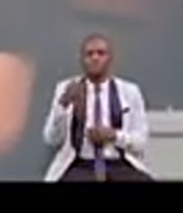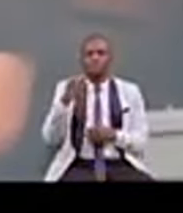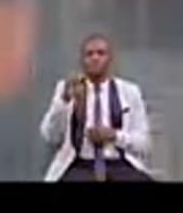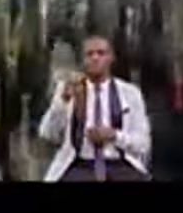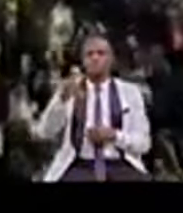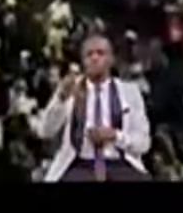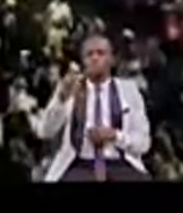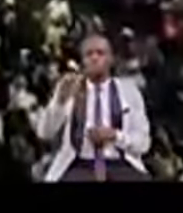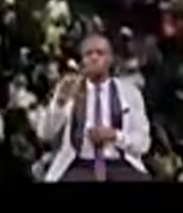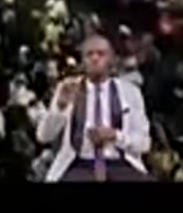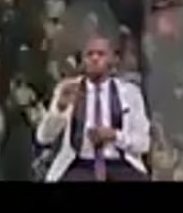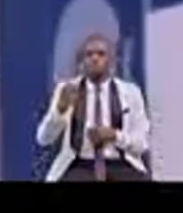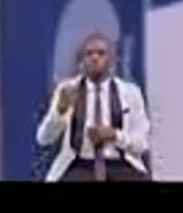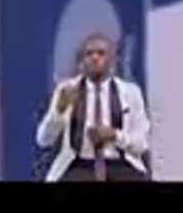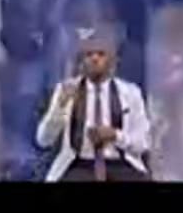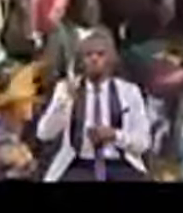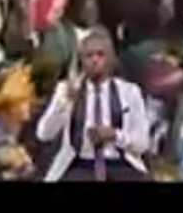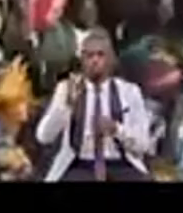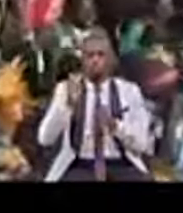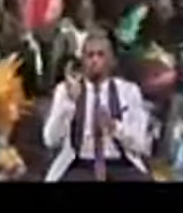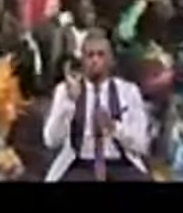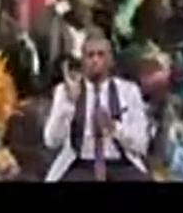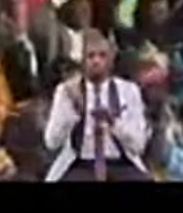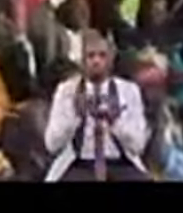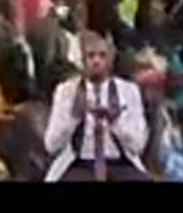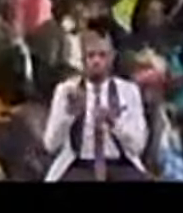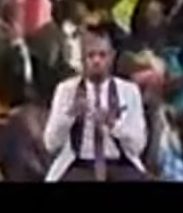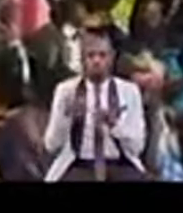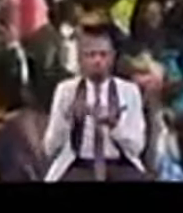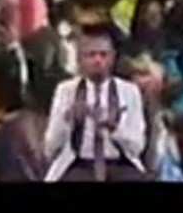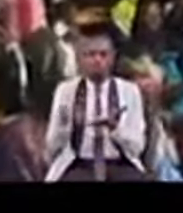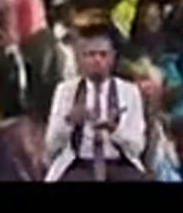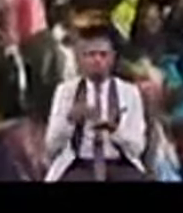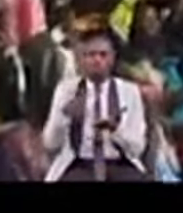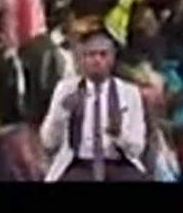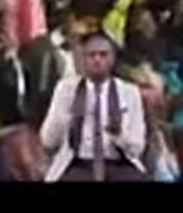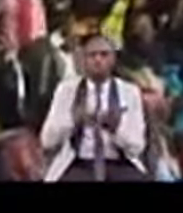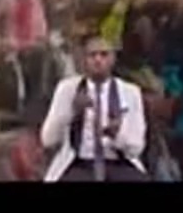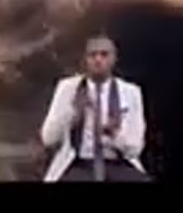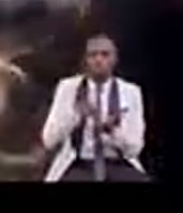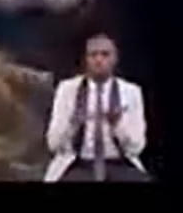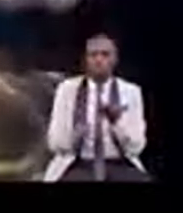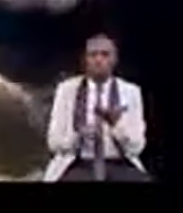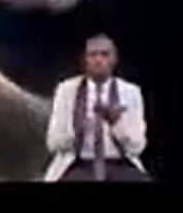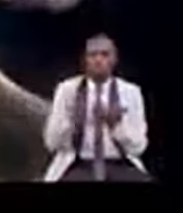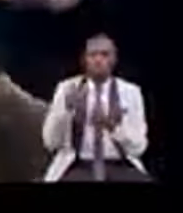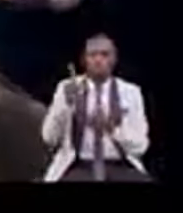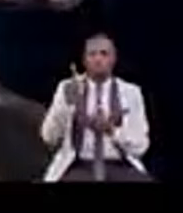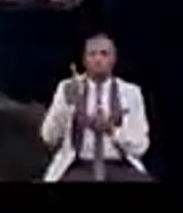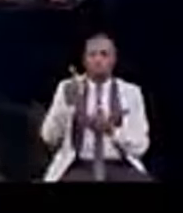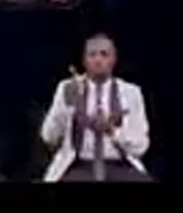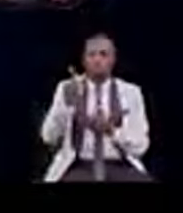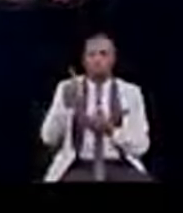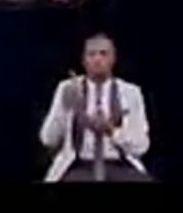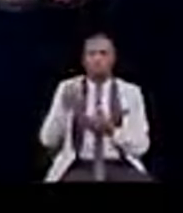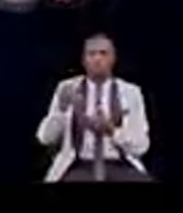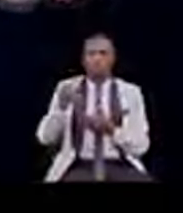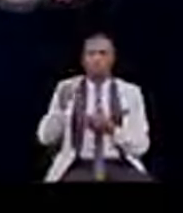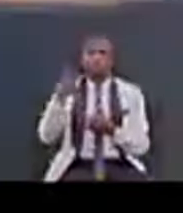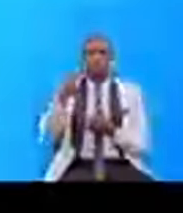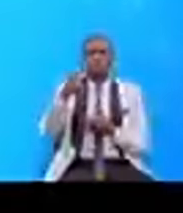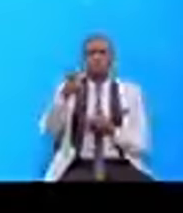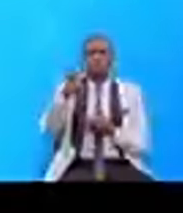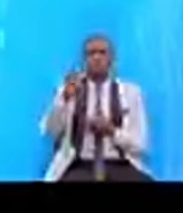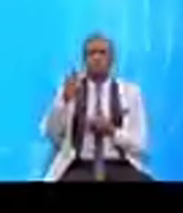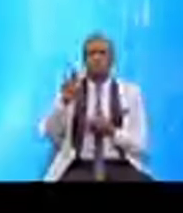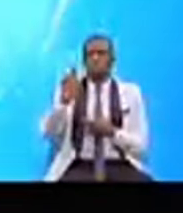iniquity repented of. As you repent tonight and you are sincere and you understand, you cannot empty the ocean of